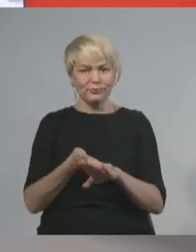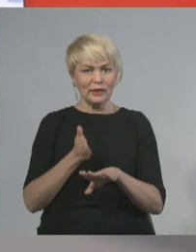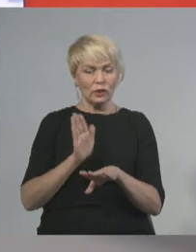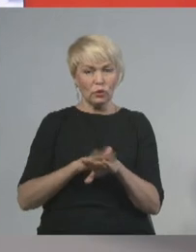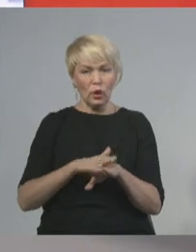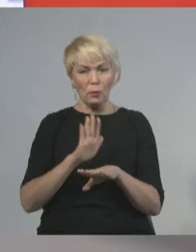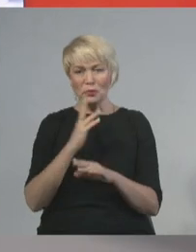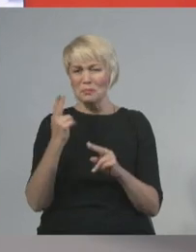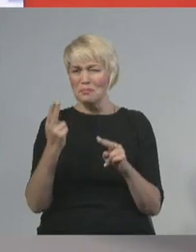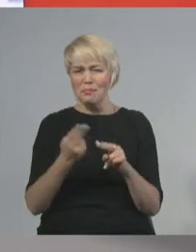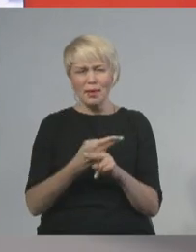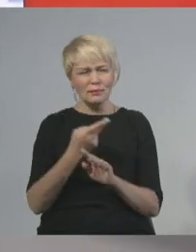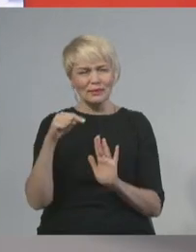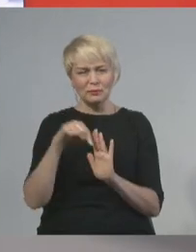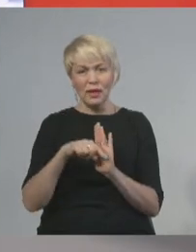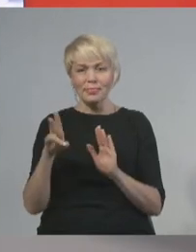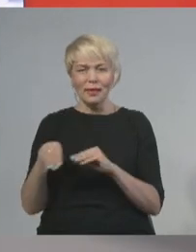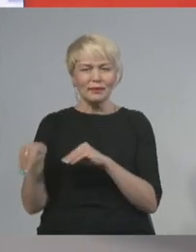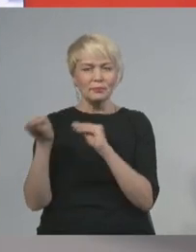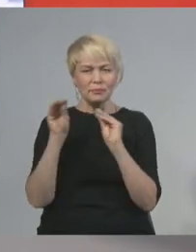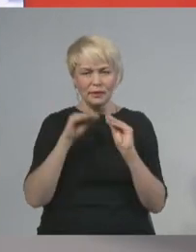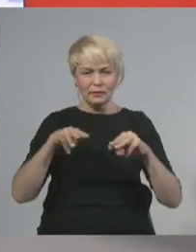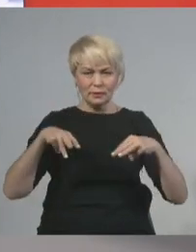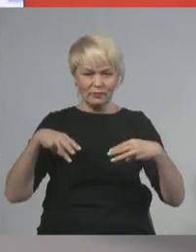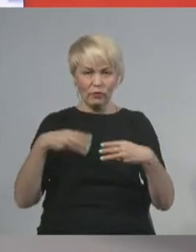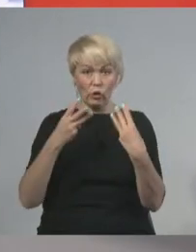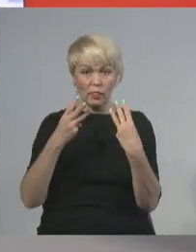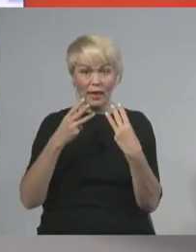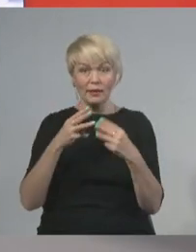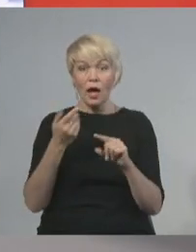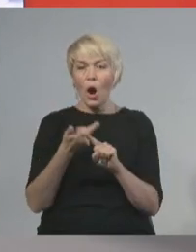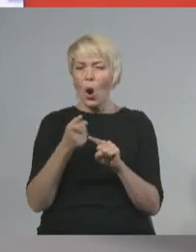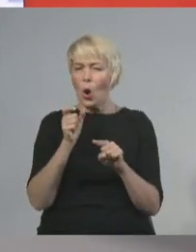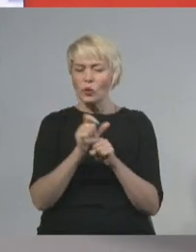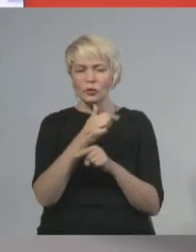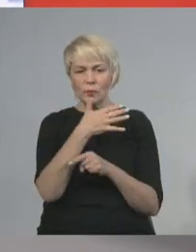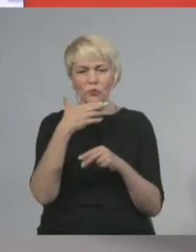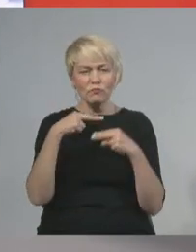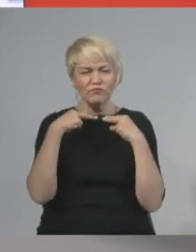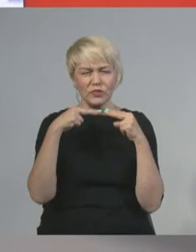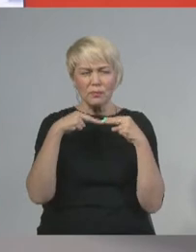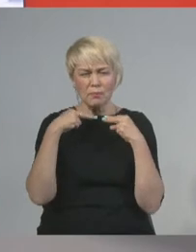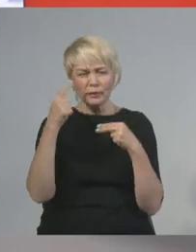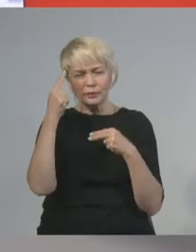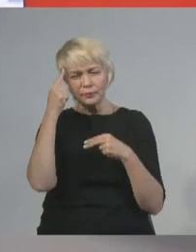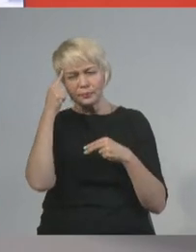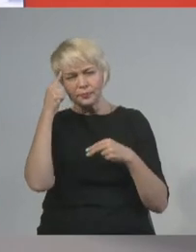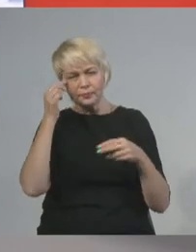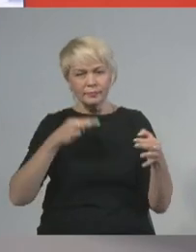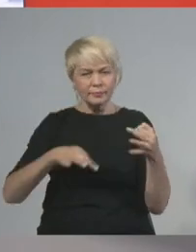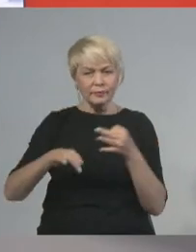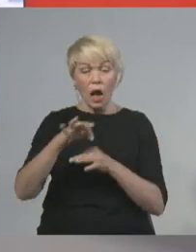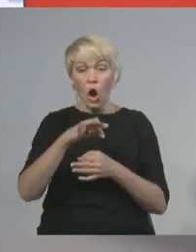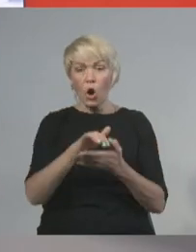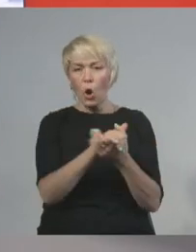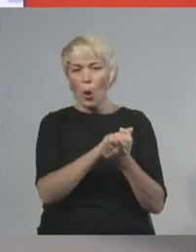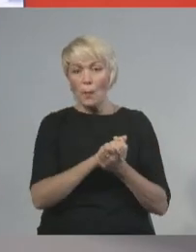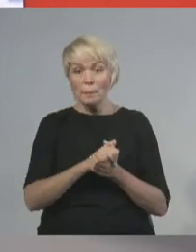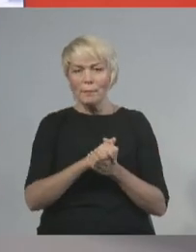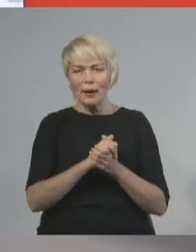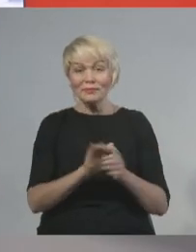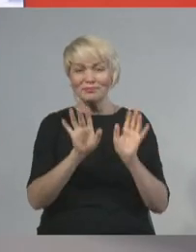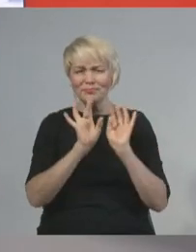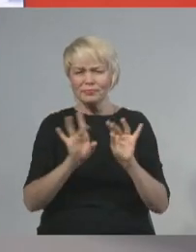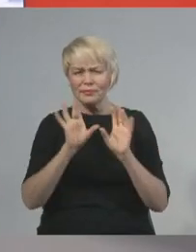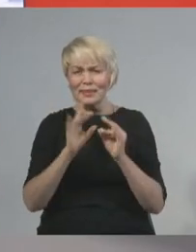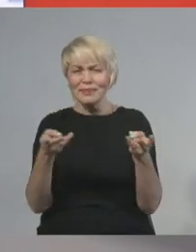something difficult and useless and you are to switch online and a lot of attention was dedicated to